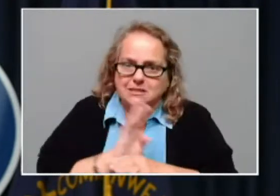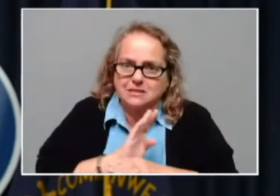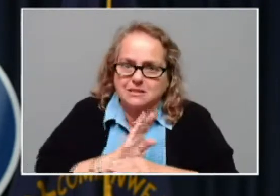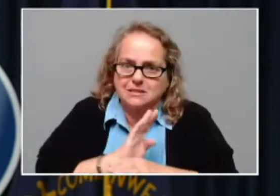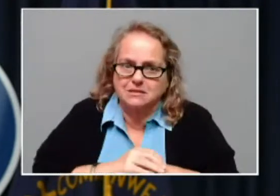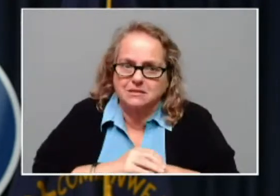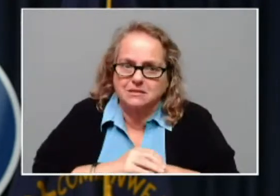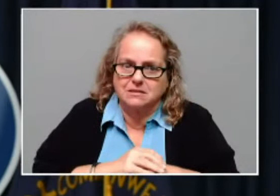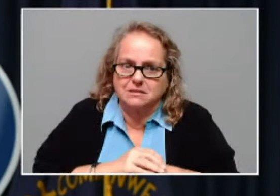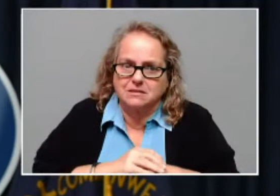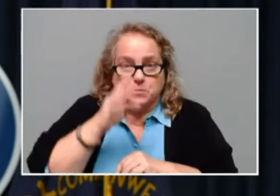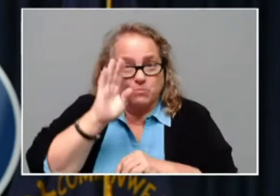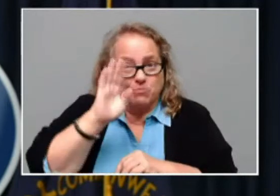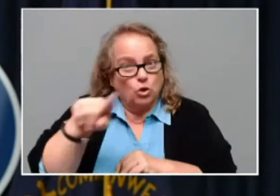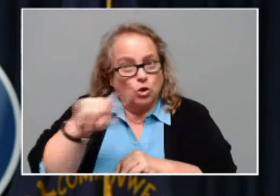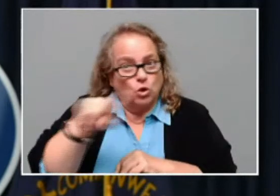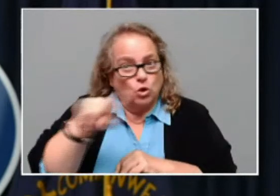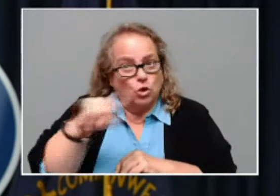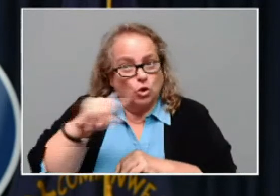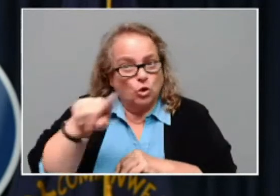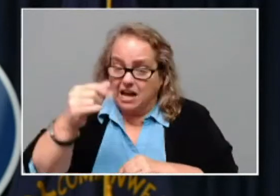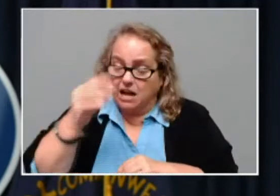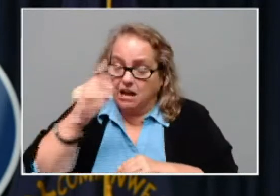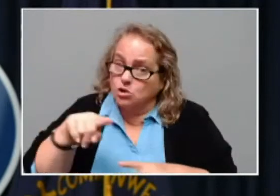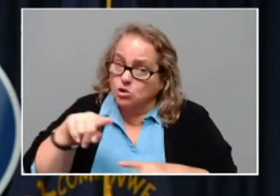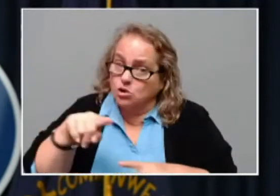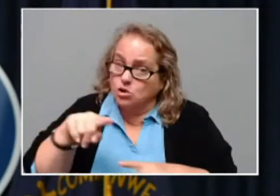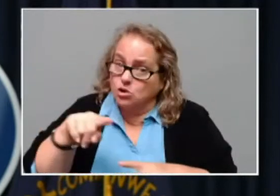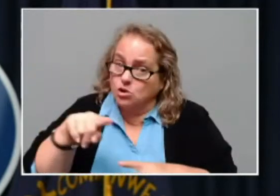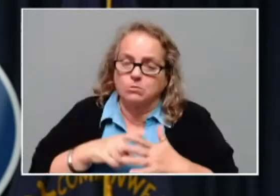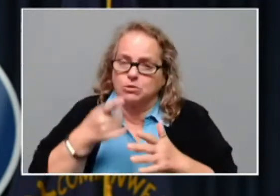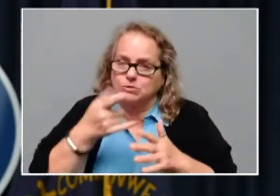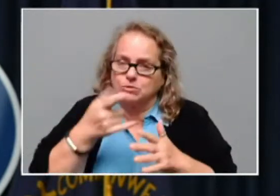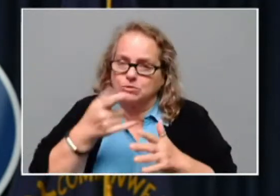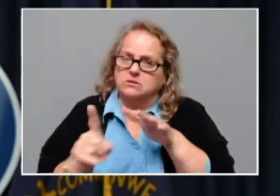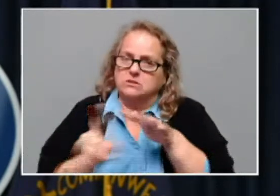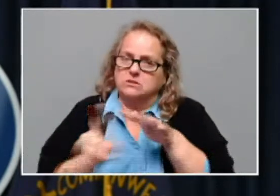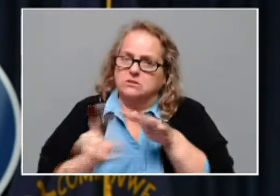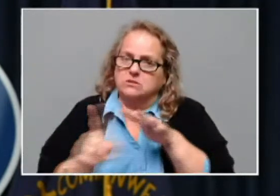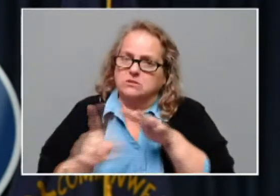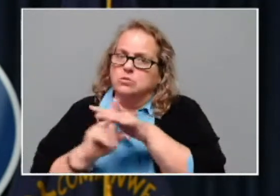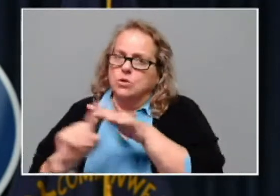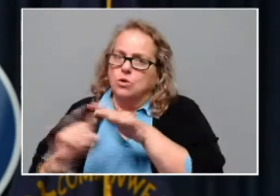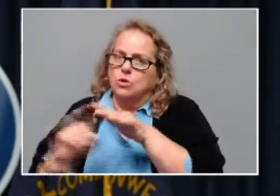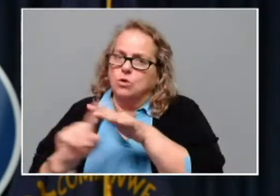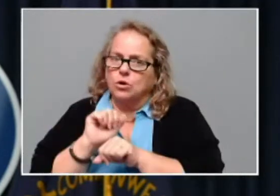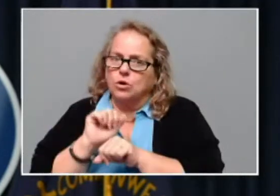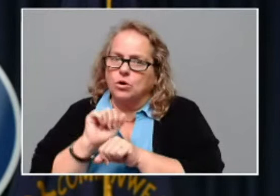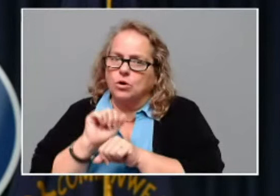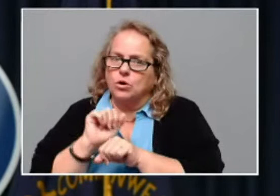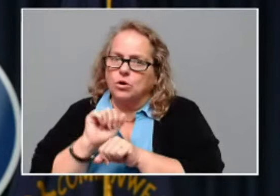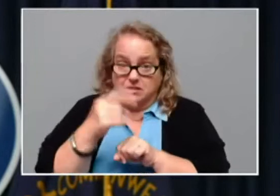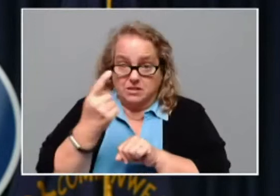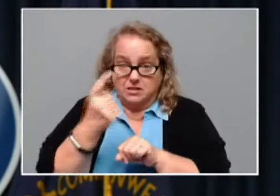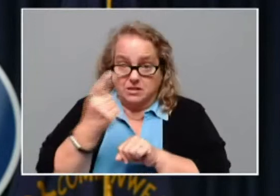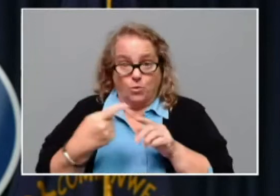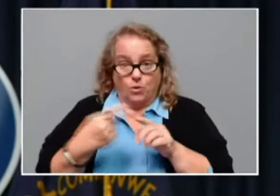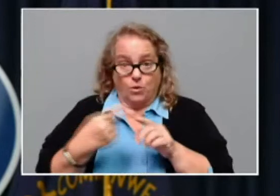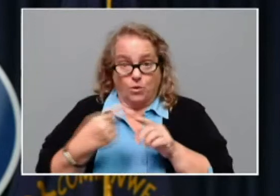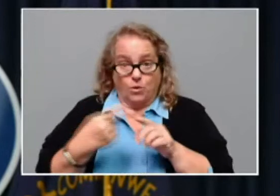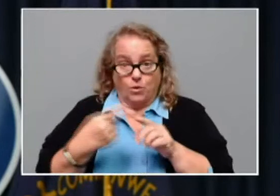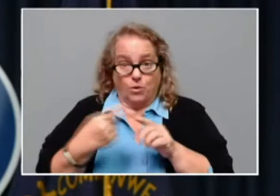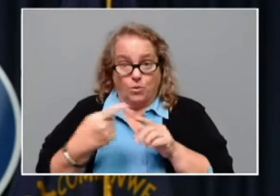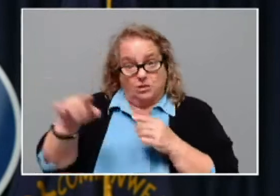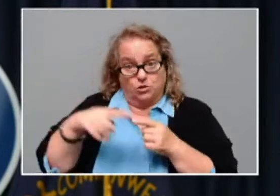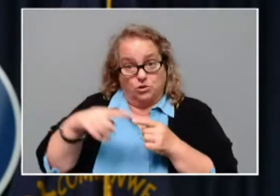but you still showed up. This is something that when we send to the legislature, we are going to ask